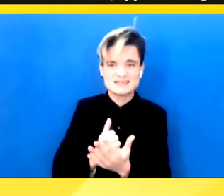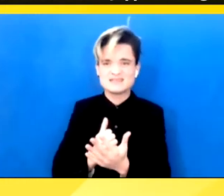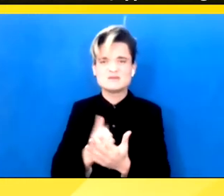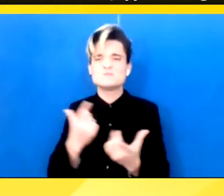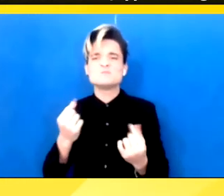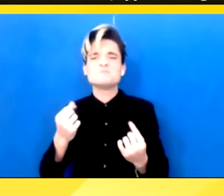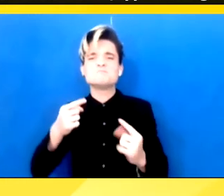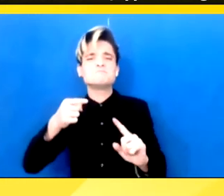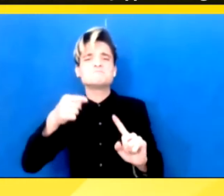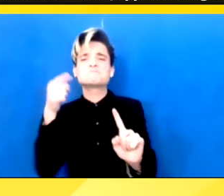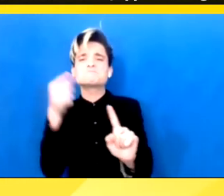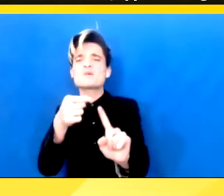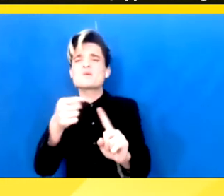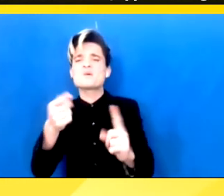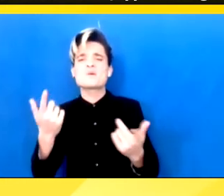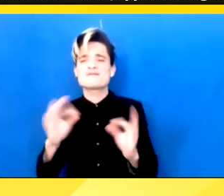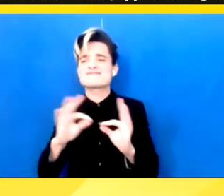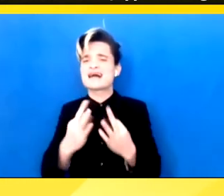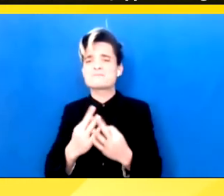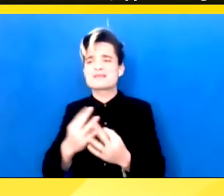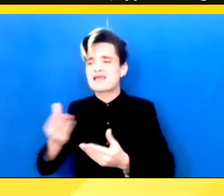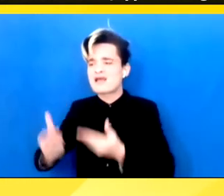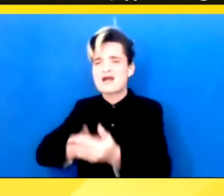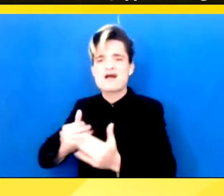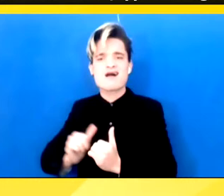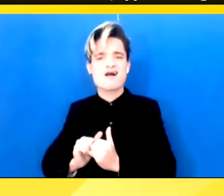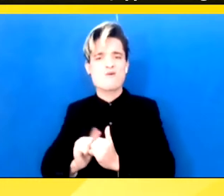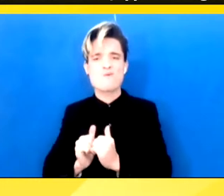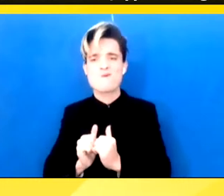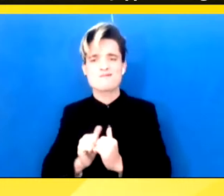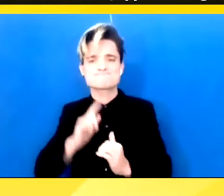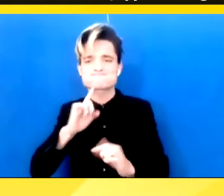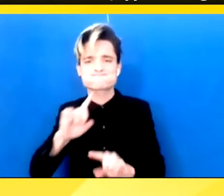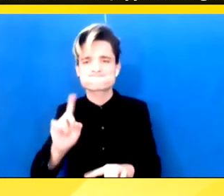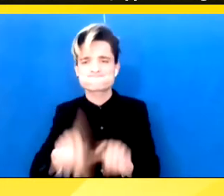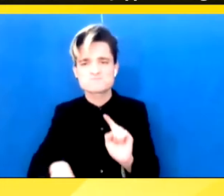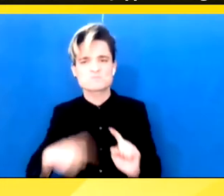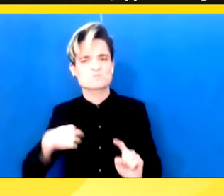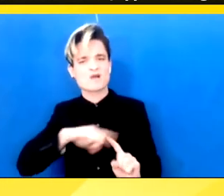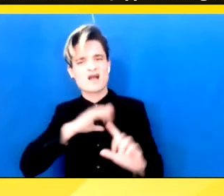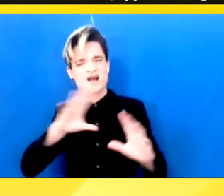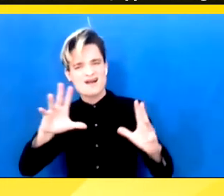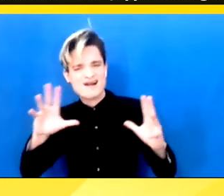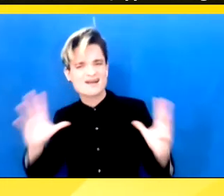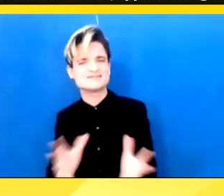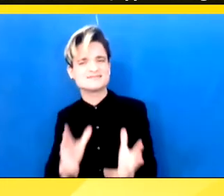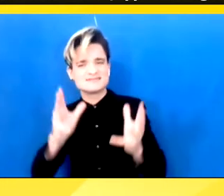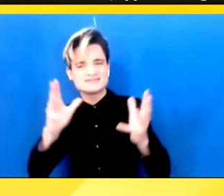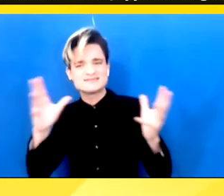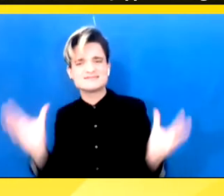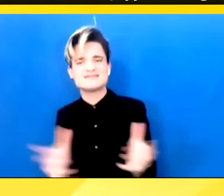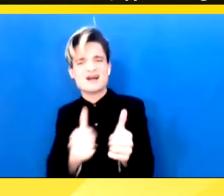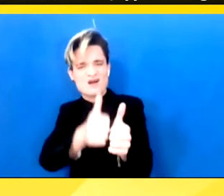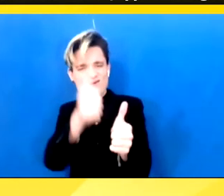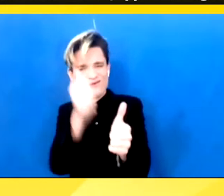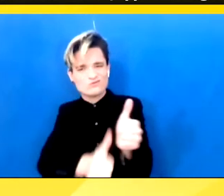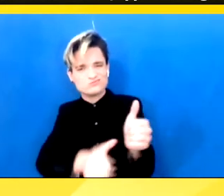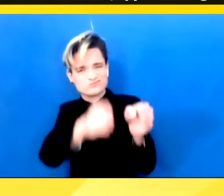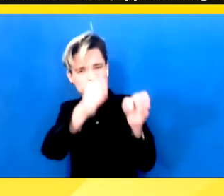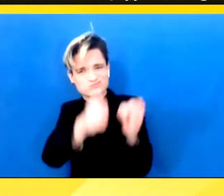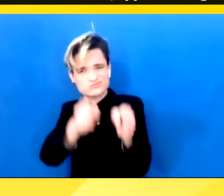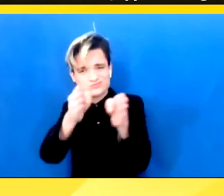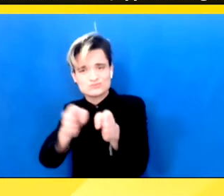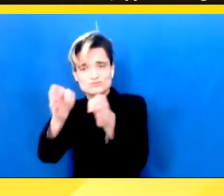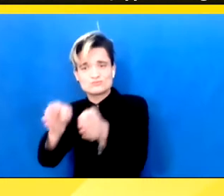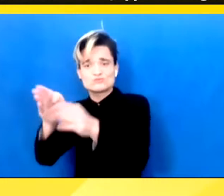So all of us are here in support of every single worker in Bessemer, every